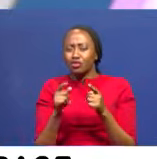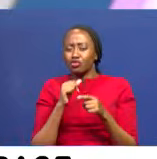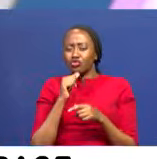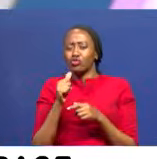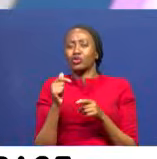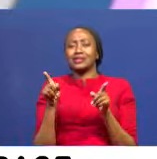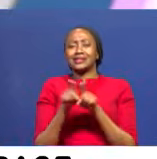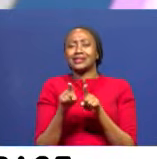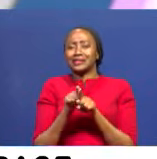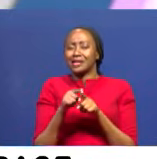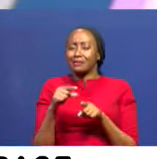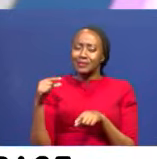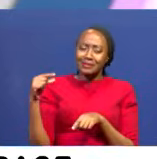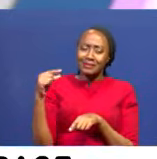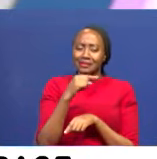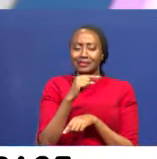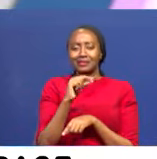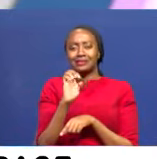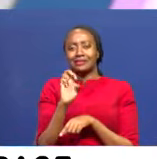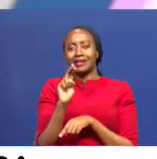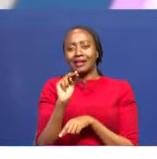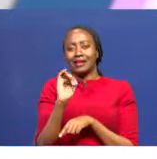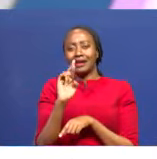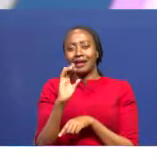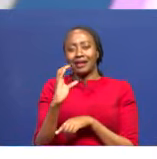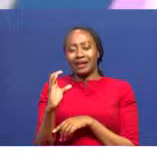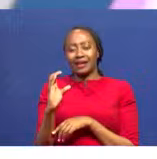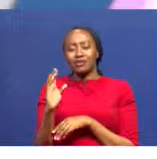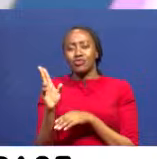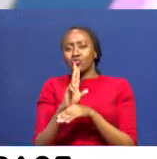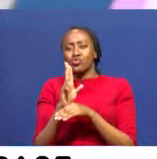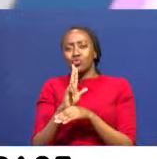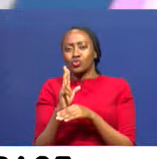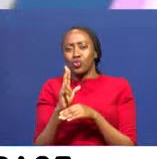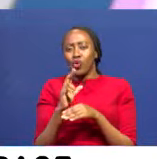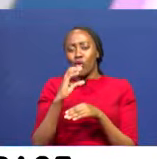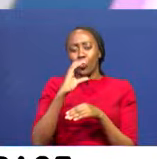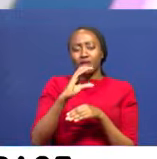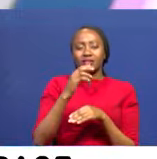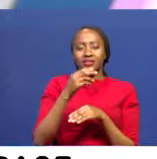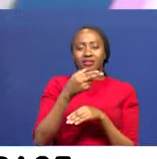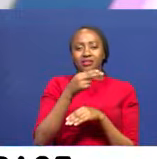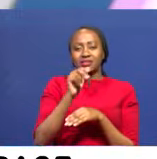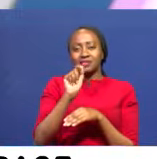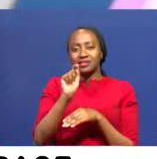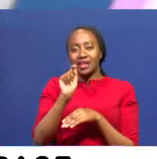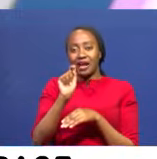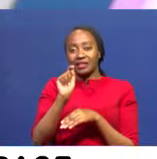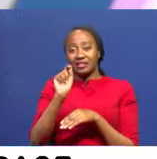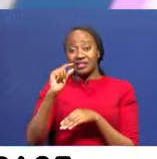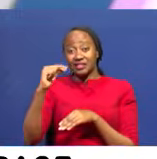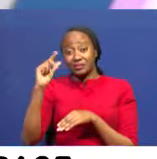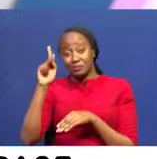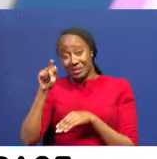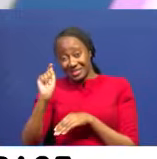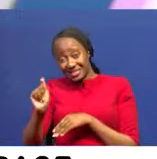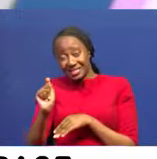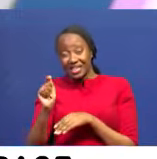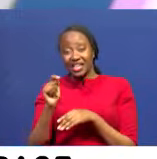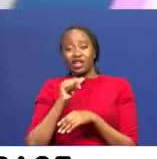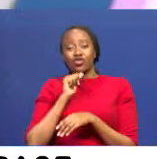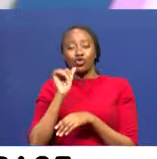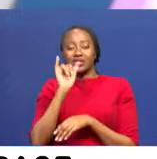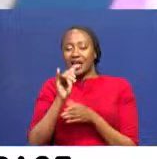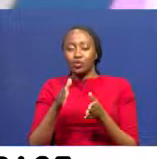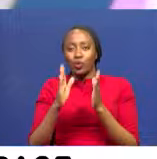is generically used, like your chat GPT or what am I going to eat tomorrow, you know, not in that way, but in more